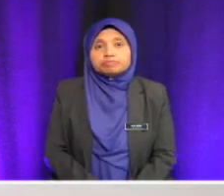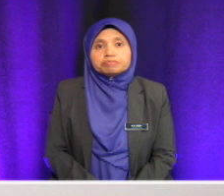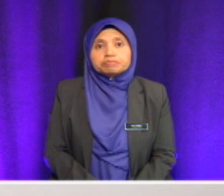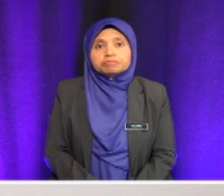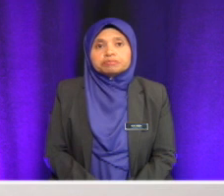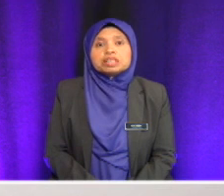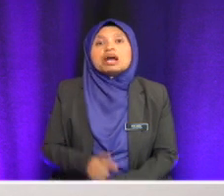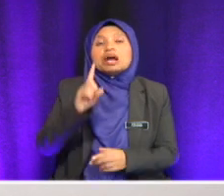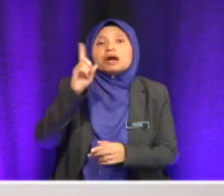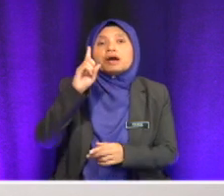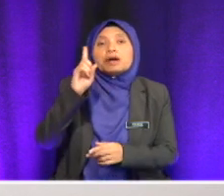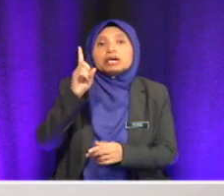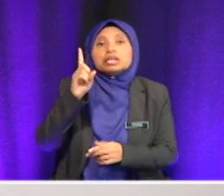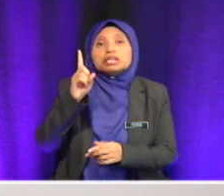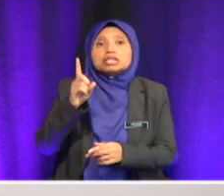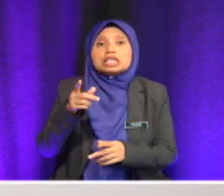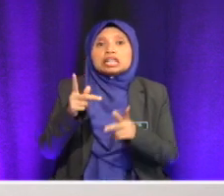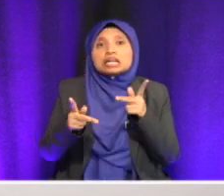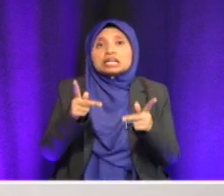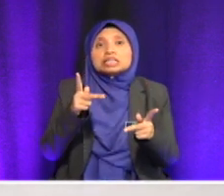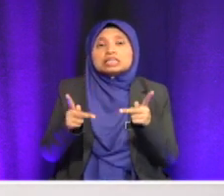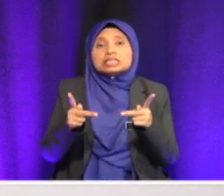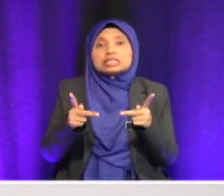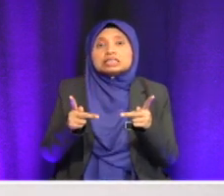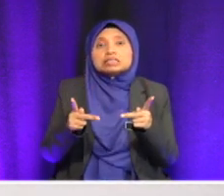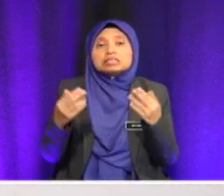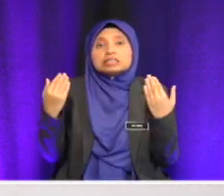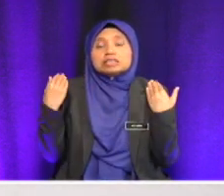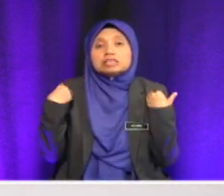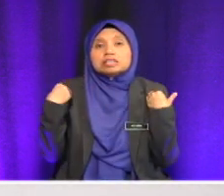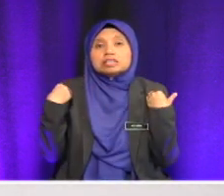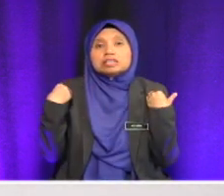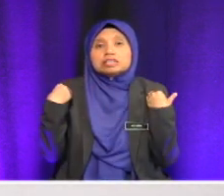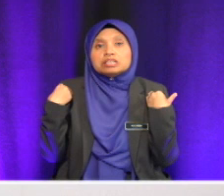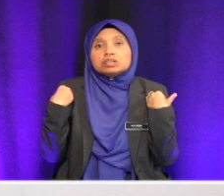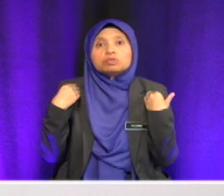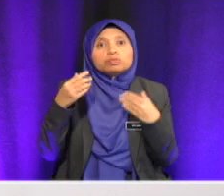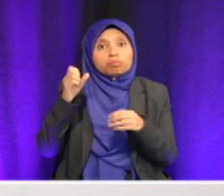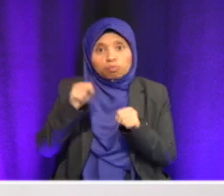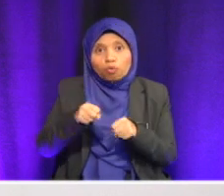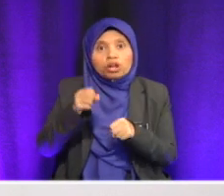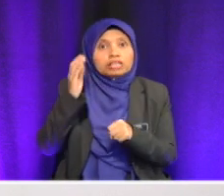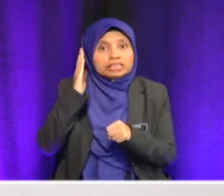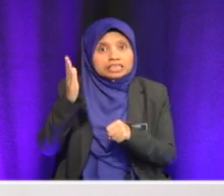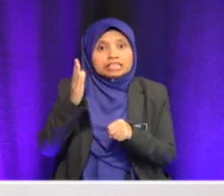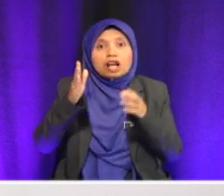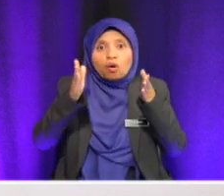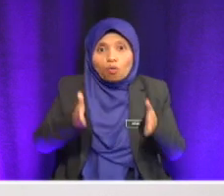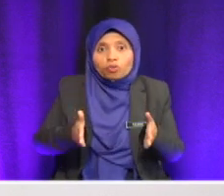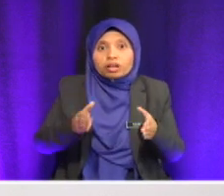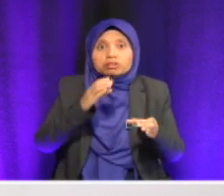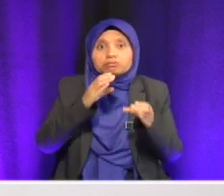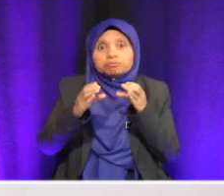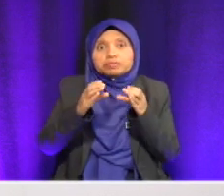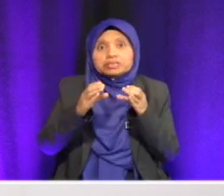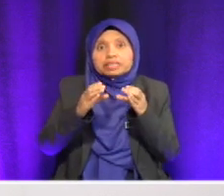Which animal sometimes play tricks on other member to the same species? Okay, so which animal sometimes play tricks on